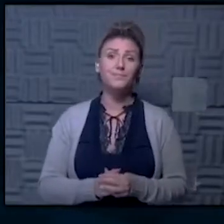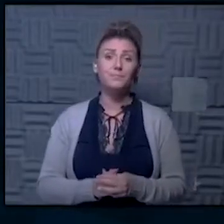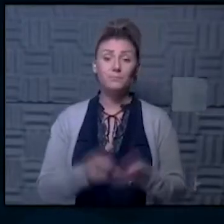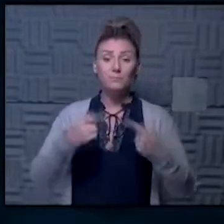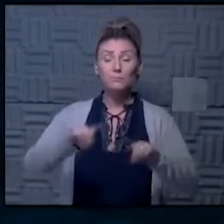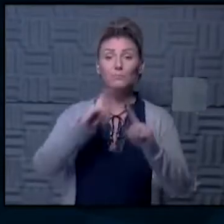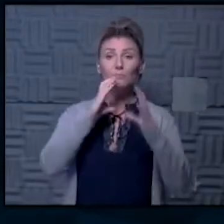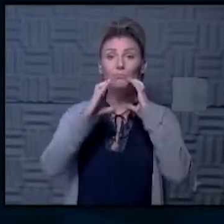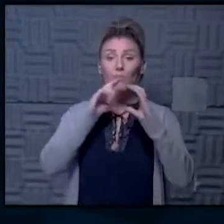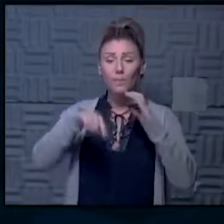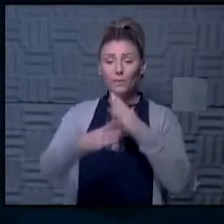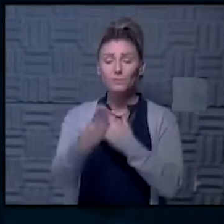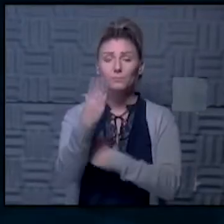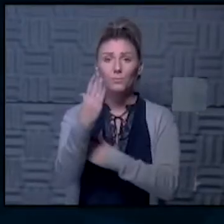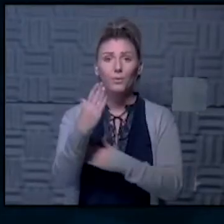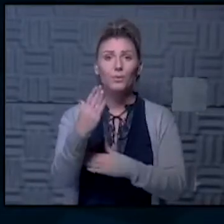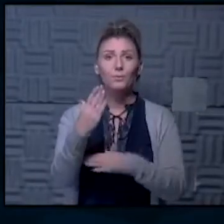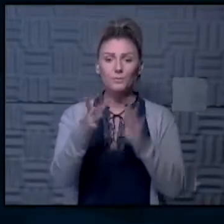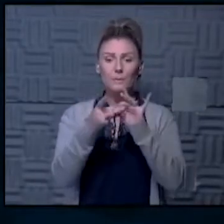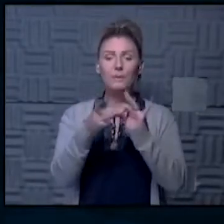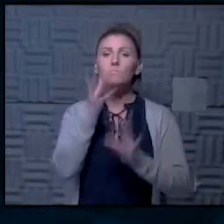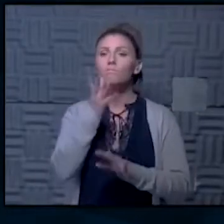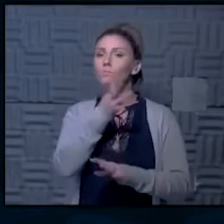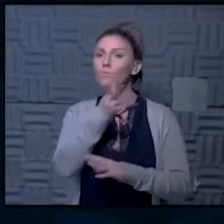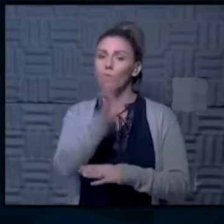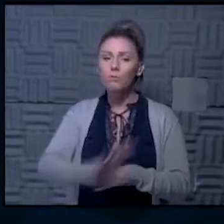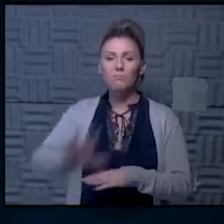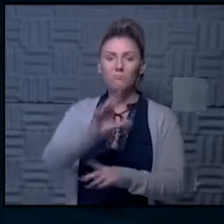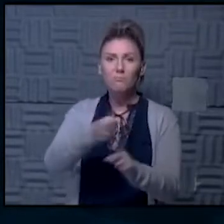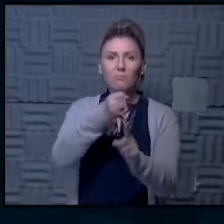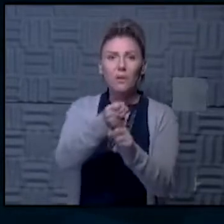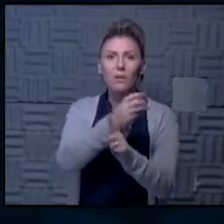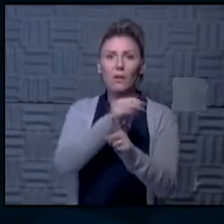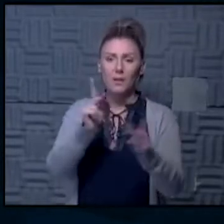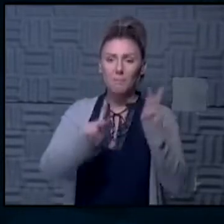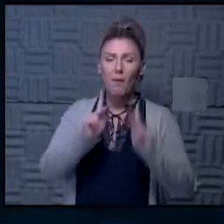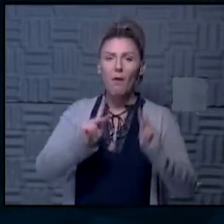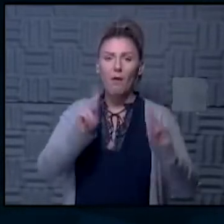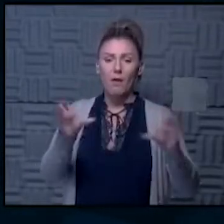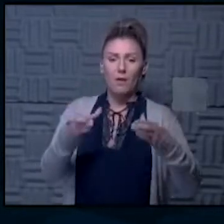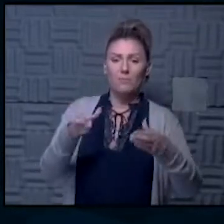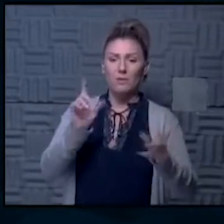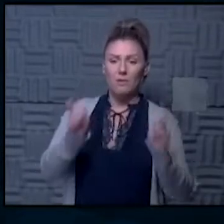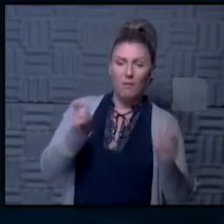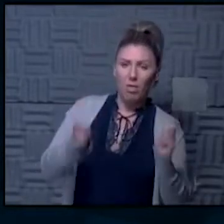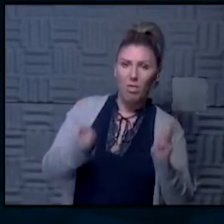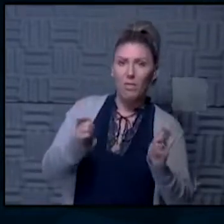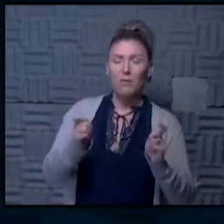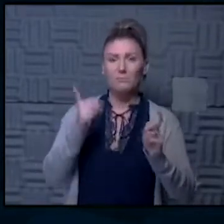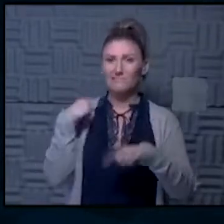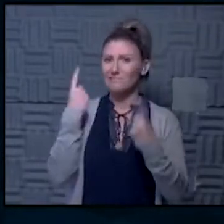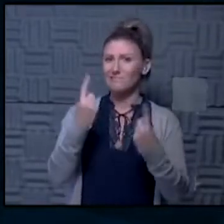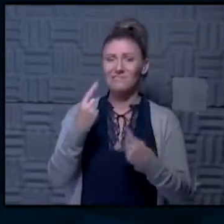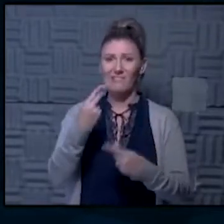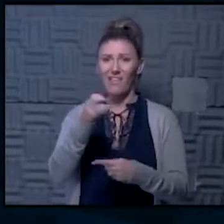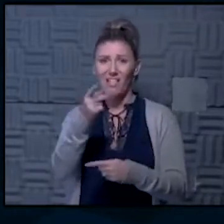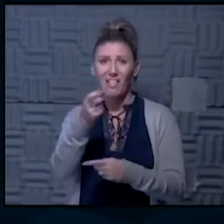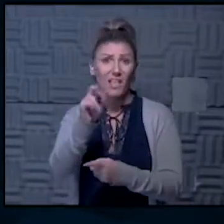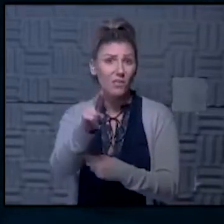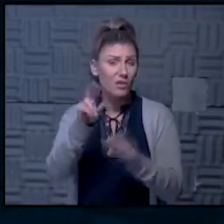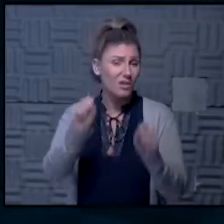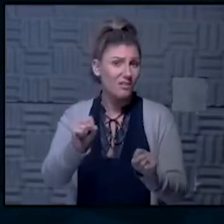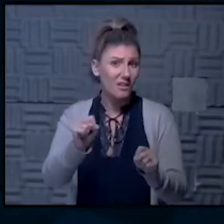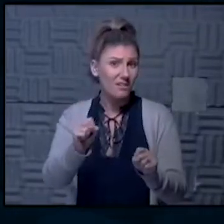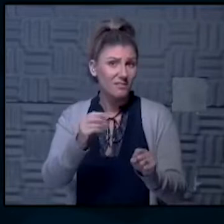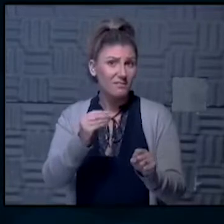conversation we've been having this morning about rural areas being impacted and population adjustment in that sense too, you know, Heather, maybe you can tell us